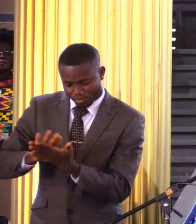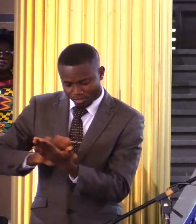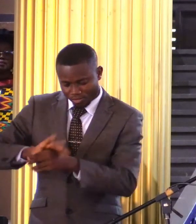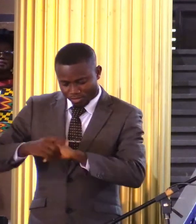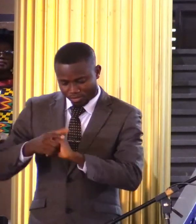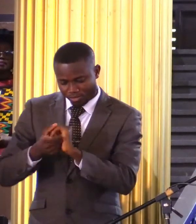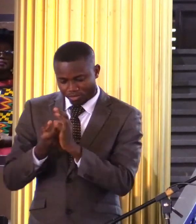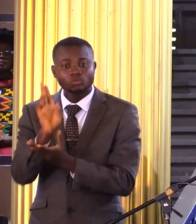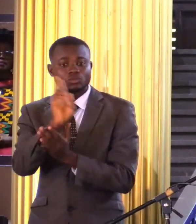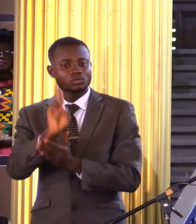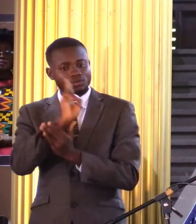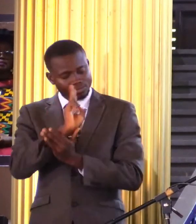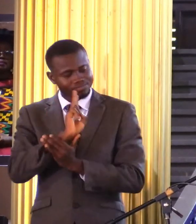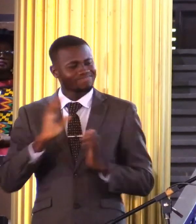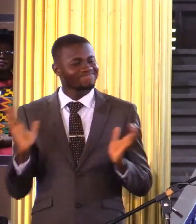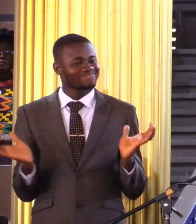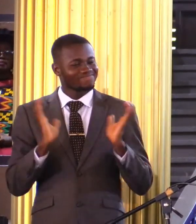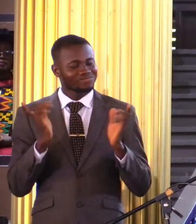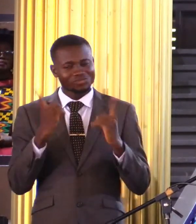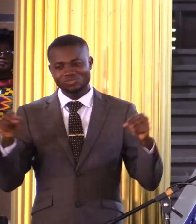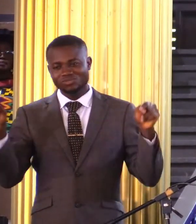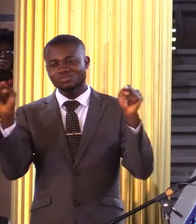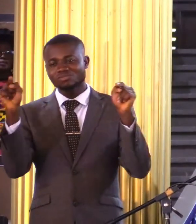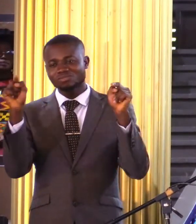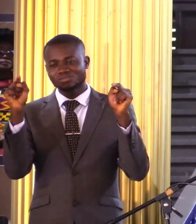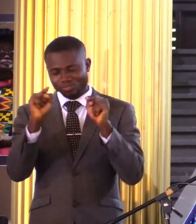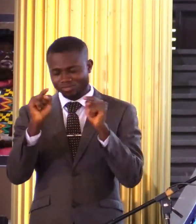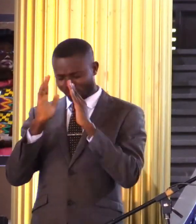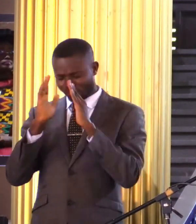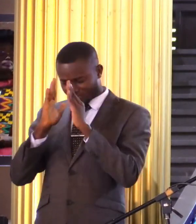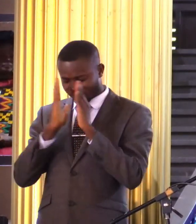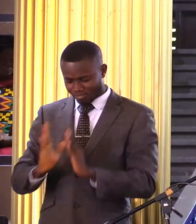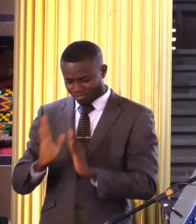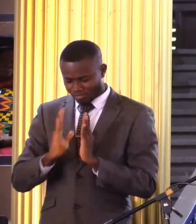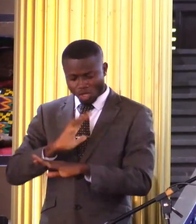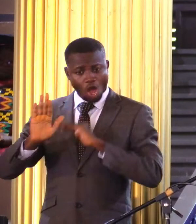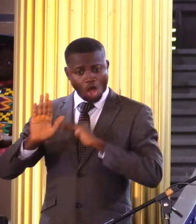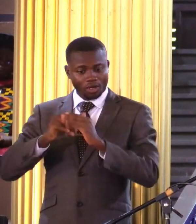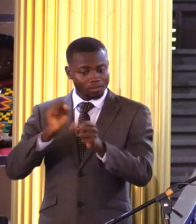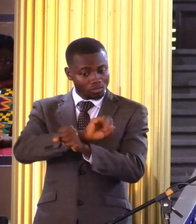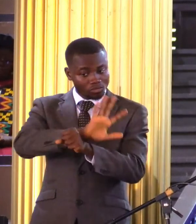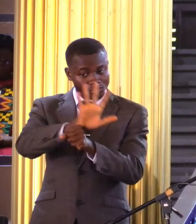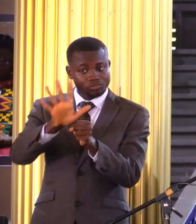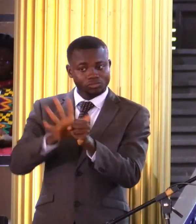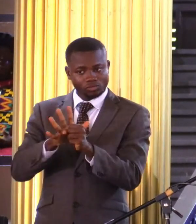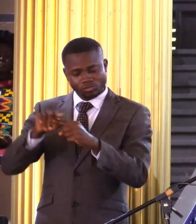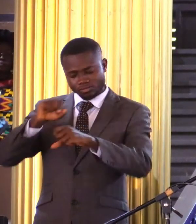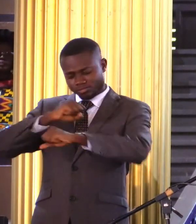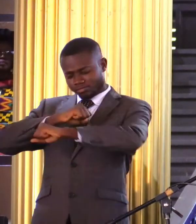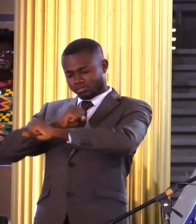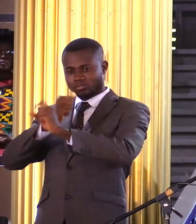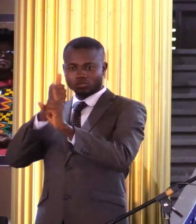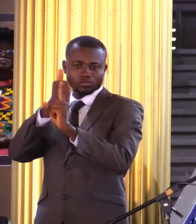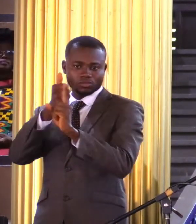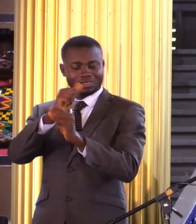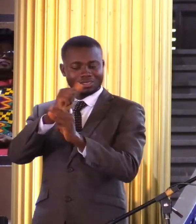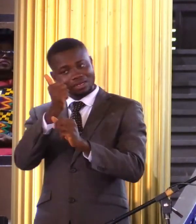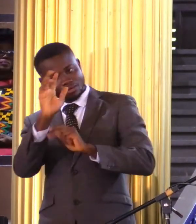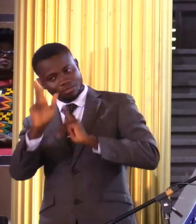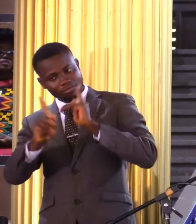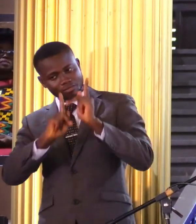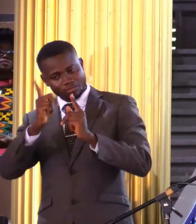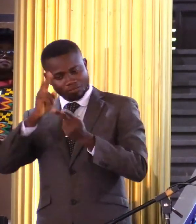use them. I would like to encourage all of you to adhere to the COVID-19 protocols to protect yourself and those around